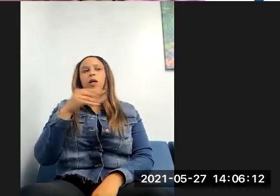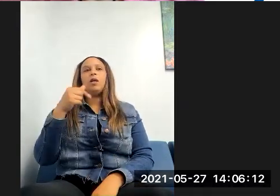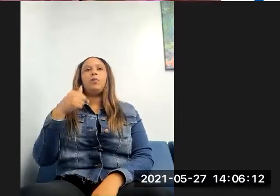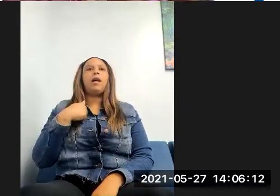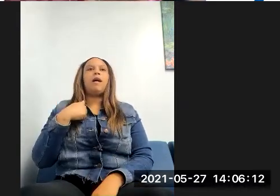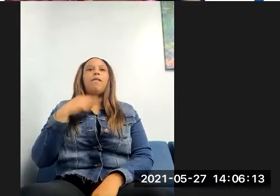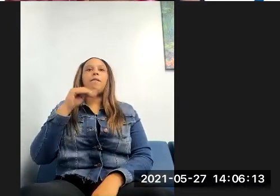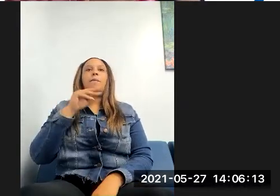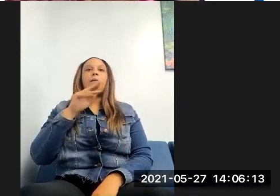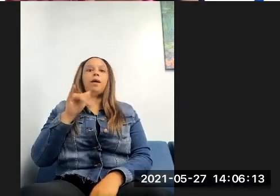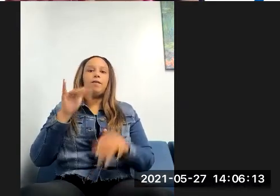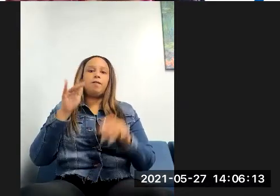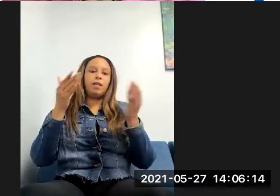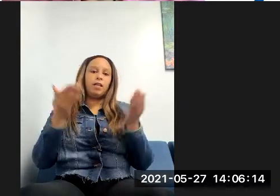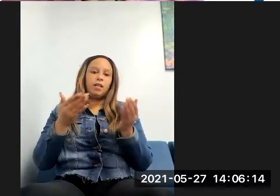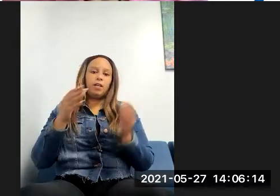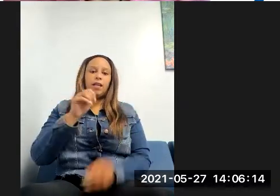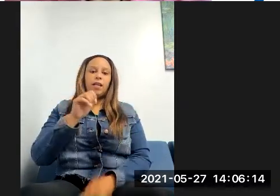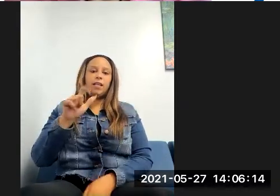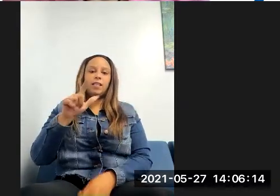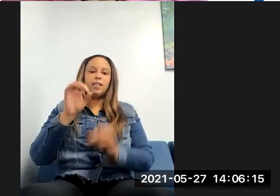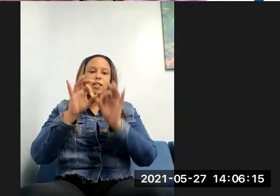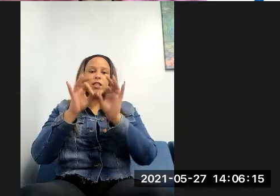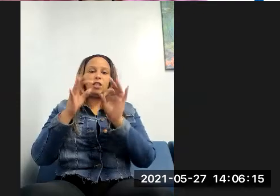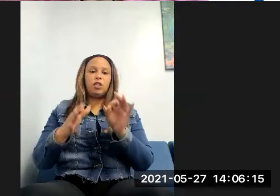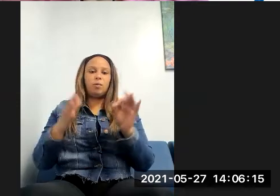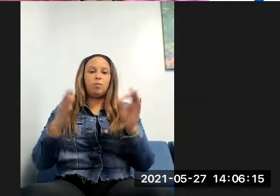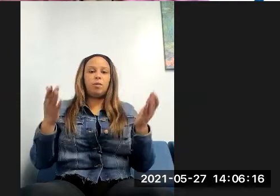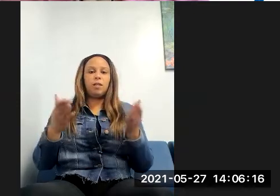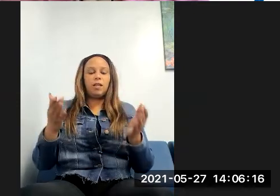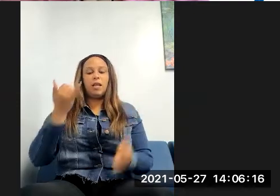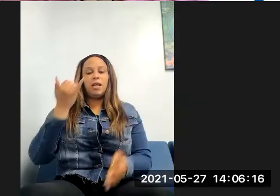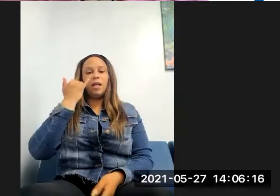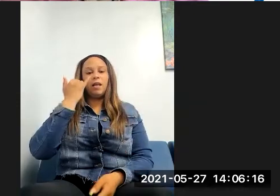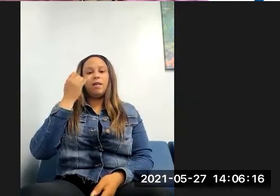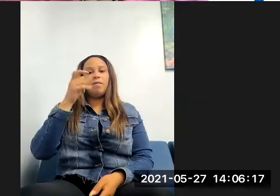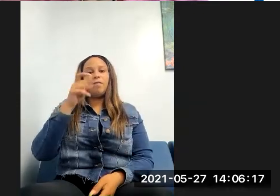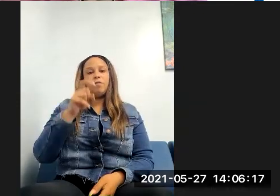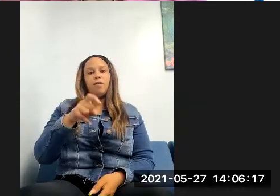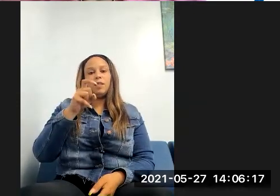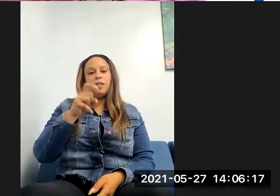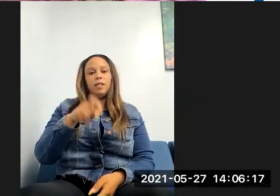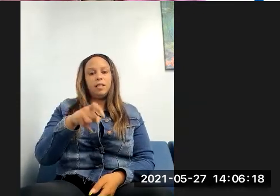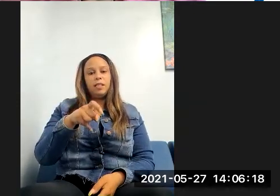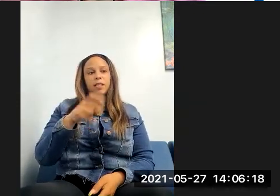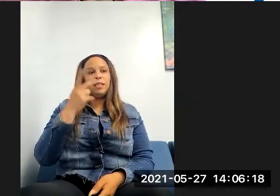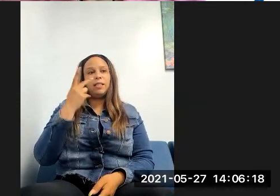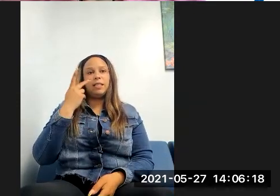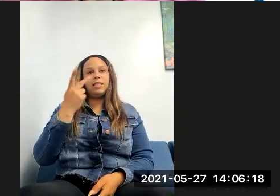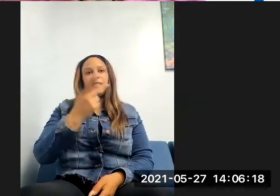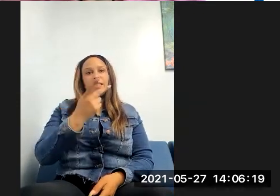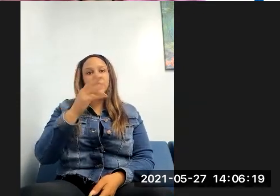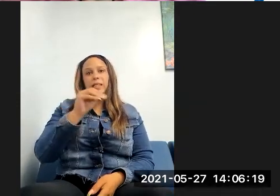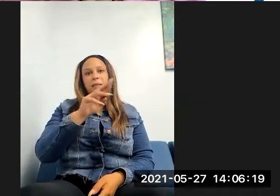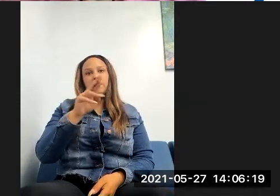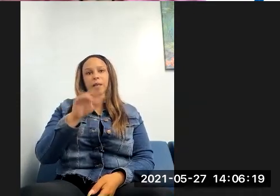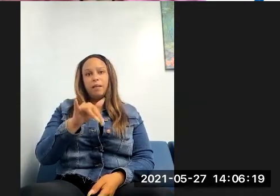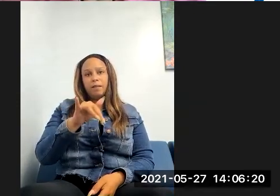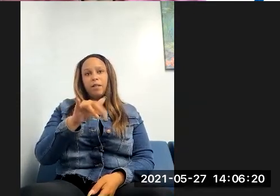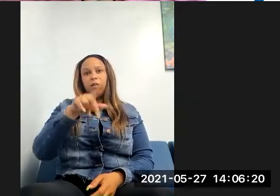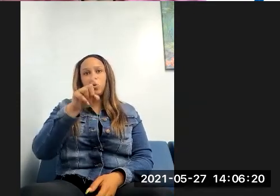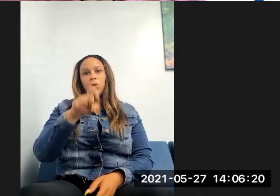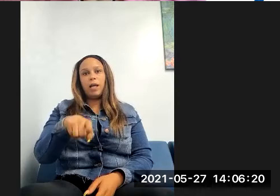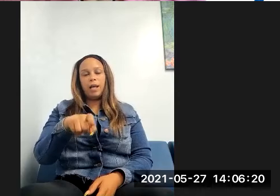ASL interpreter. If you Oh, need no, go ahead. if you need to see her specifically, you